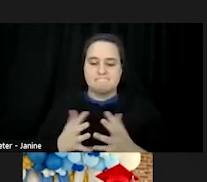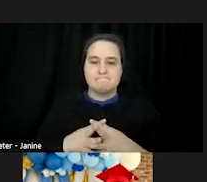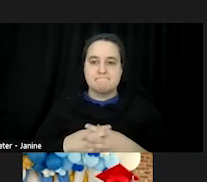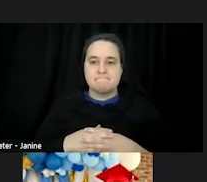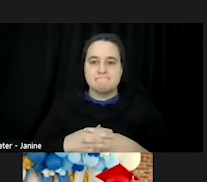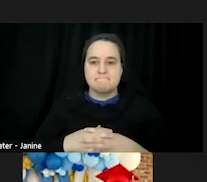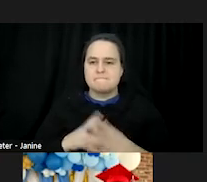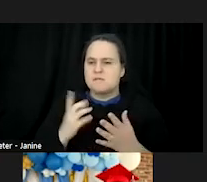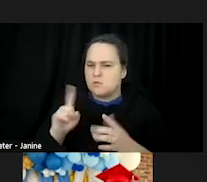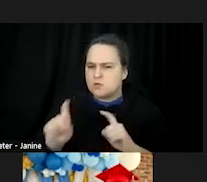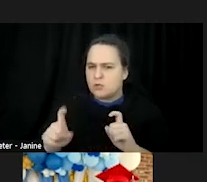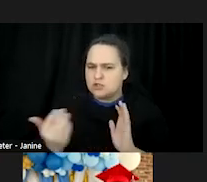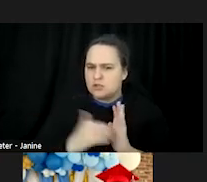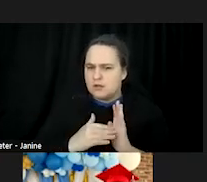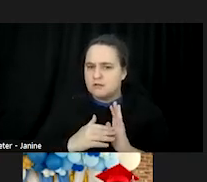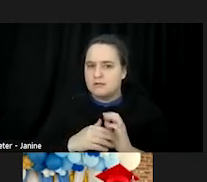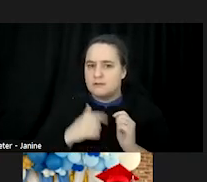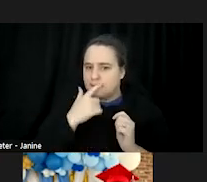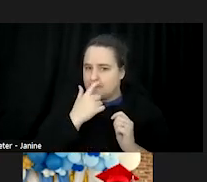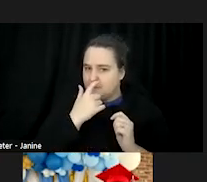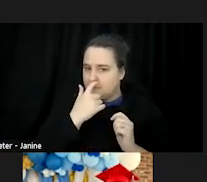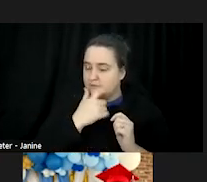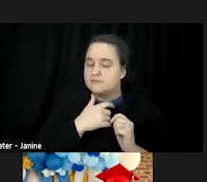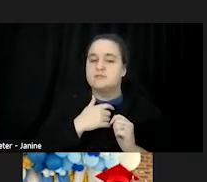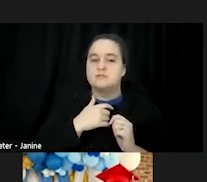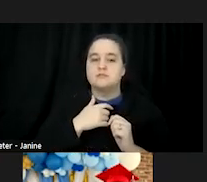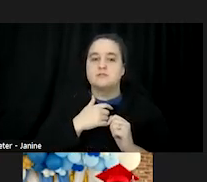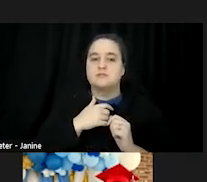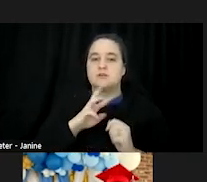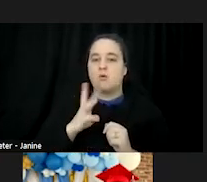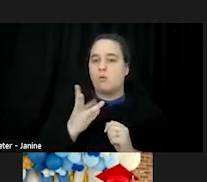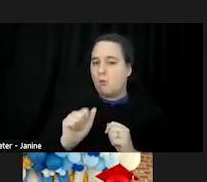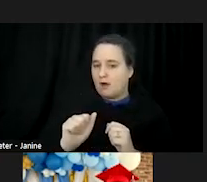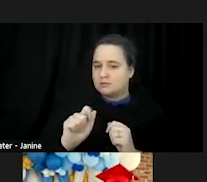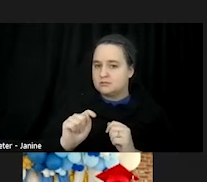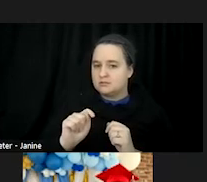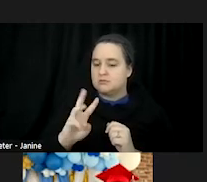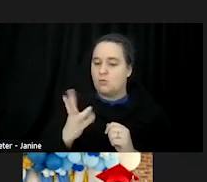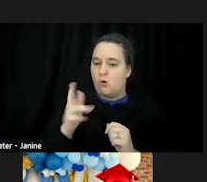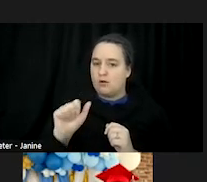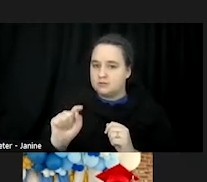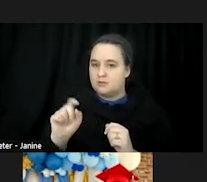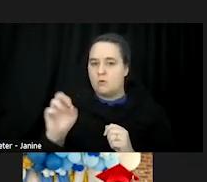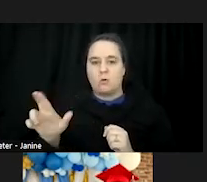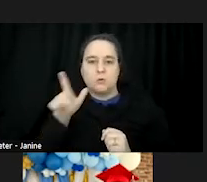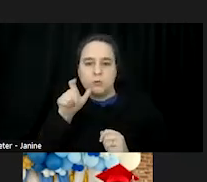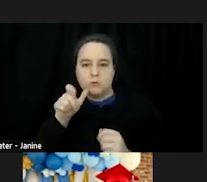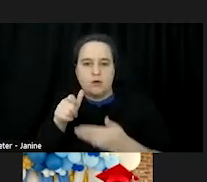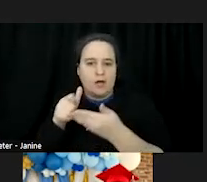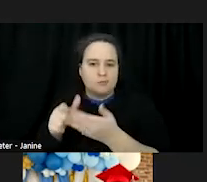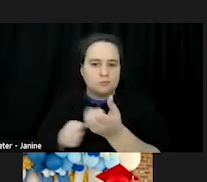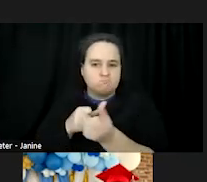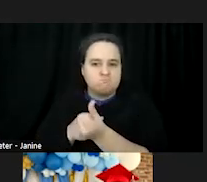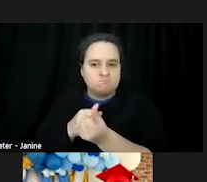Wait, what was the question again? What or who helps you be and do your best?